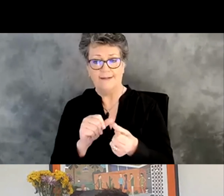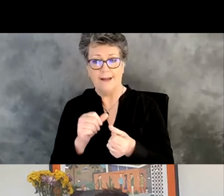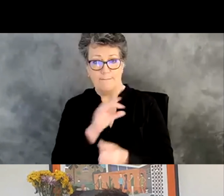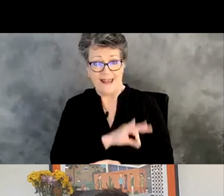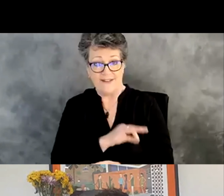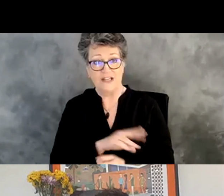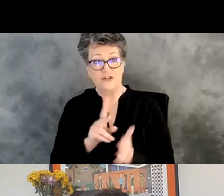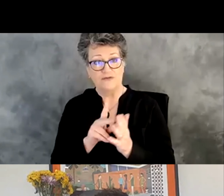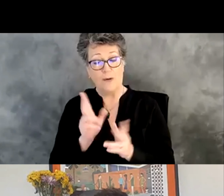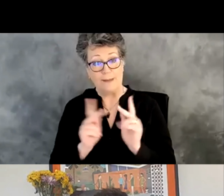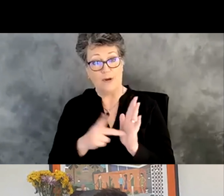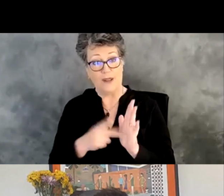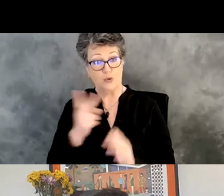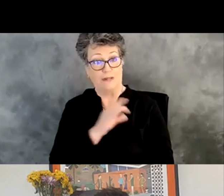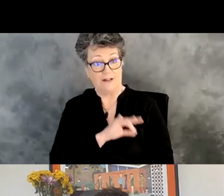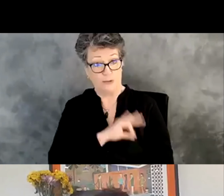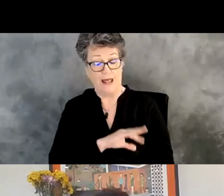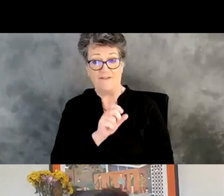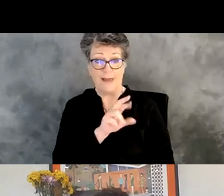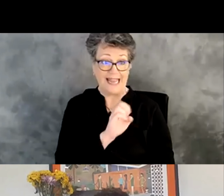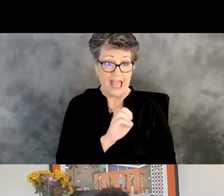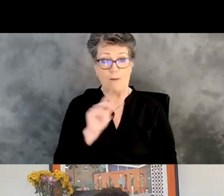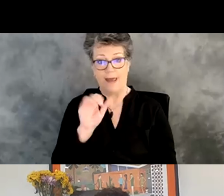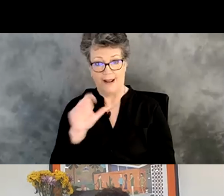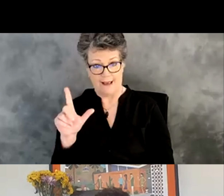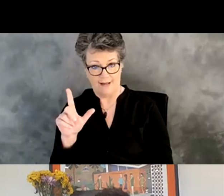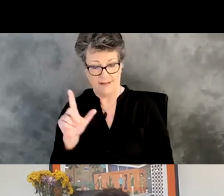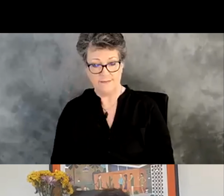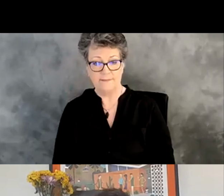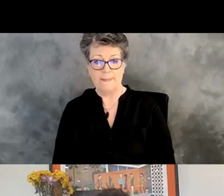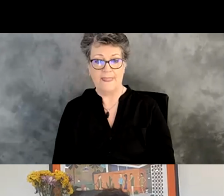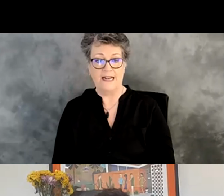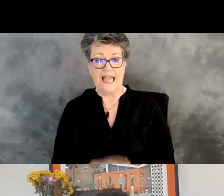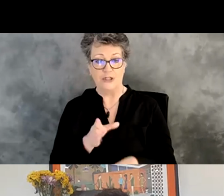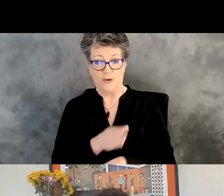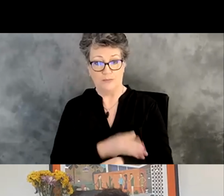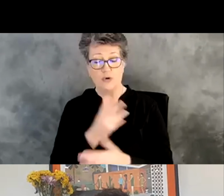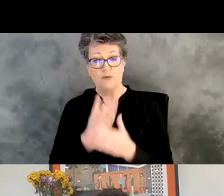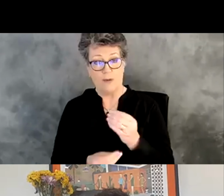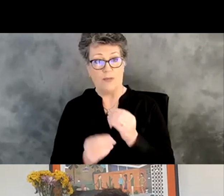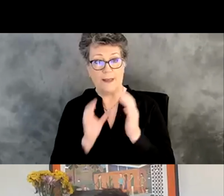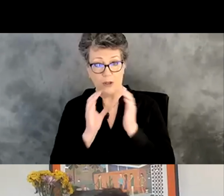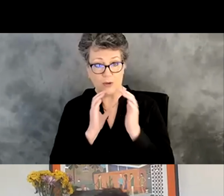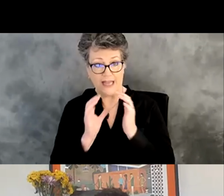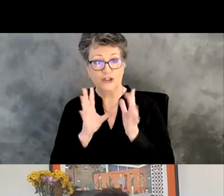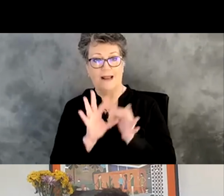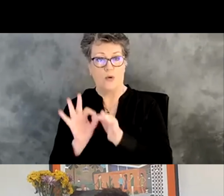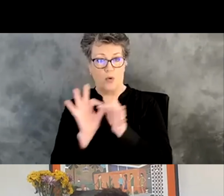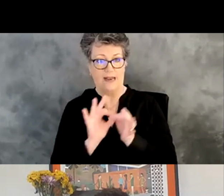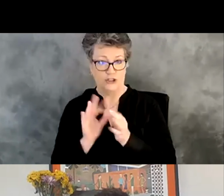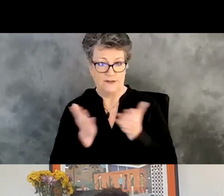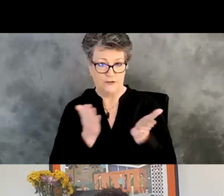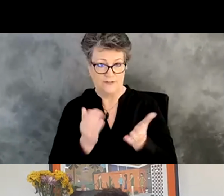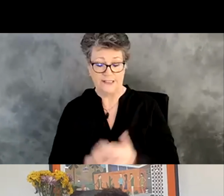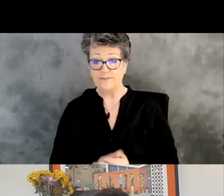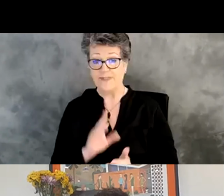dual eligibles that have Medicare and Medi-Cal, and improve both communication and coordination. So CalAIM